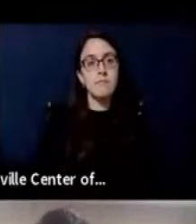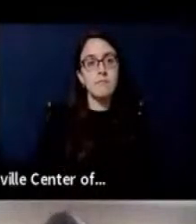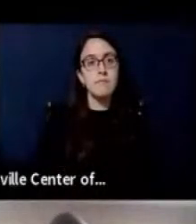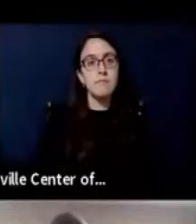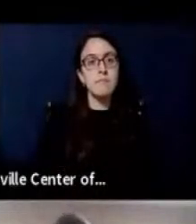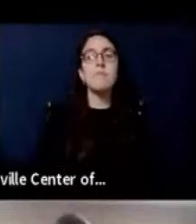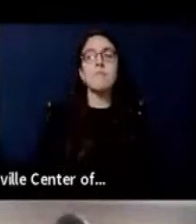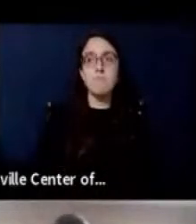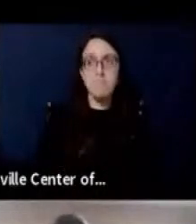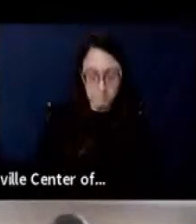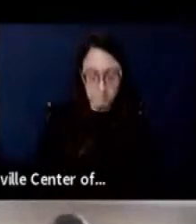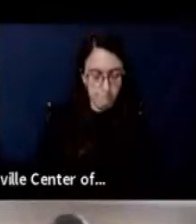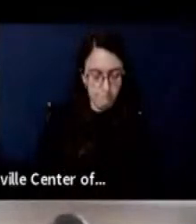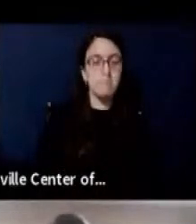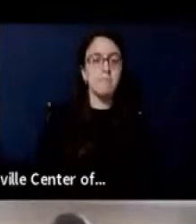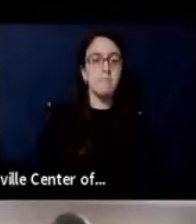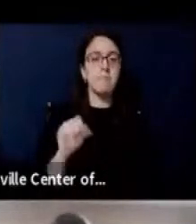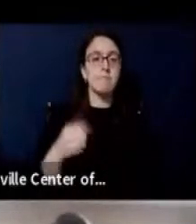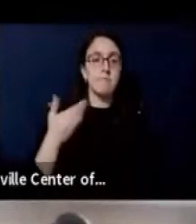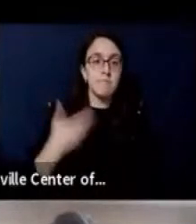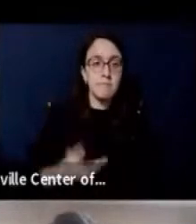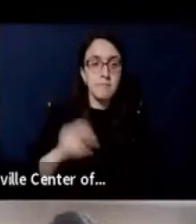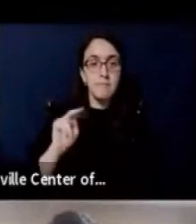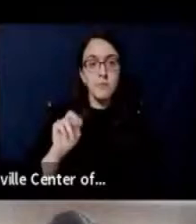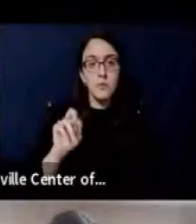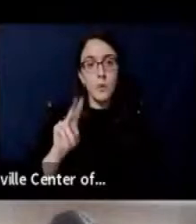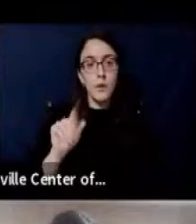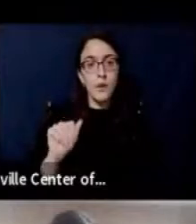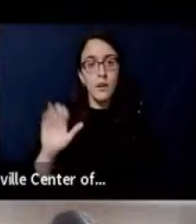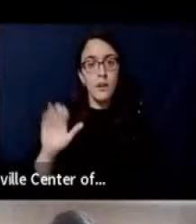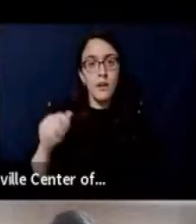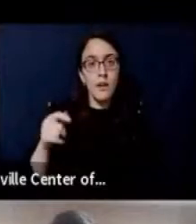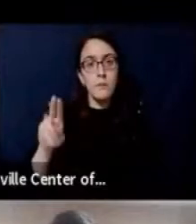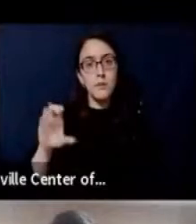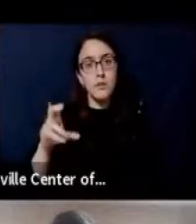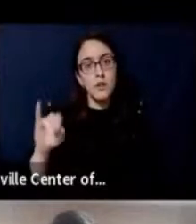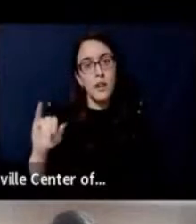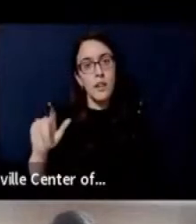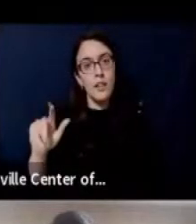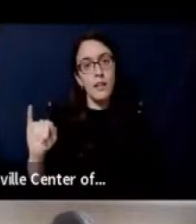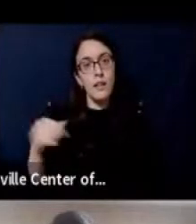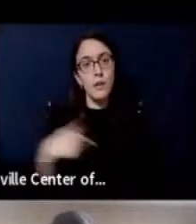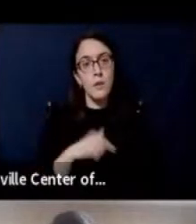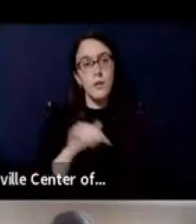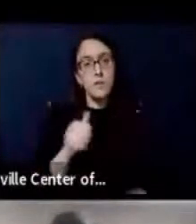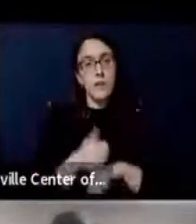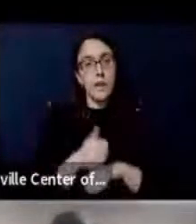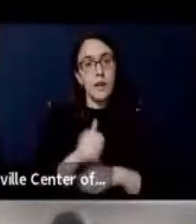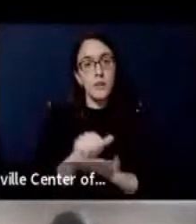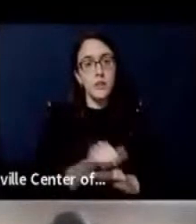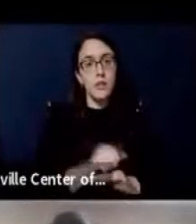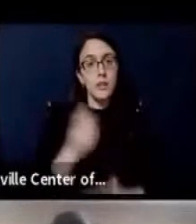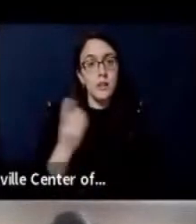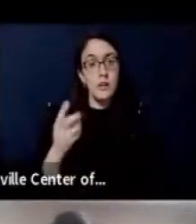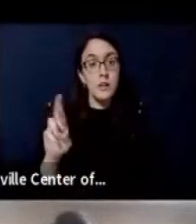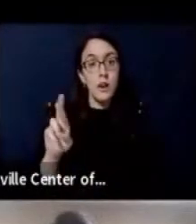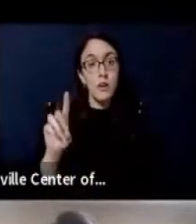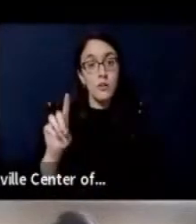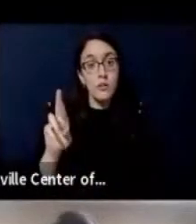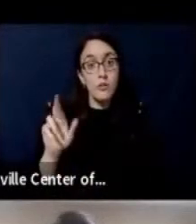Yes, sir. This is Nora Capicelli, and we are setting the agenda. Dr. Drake,